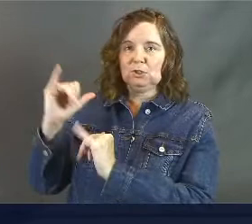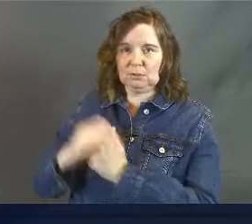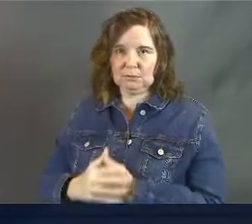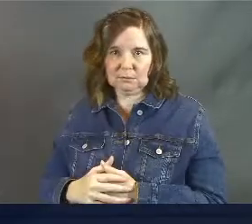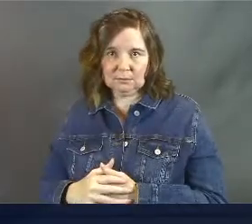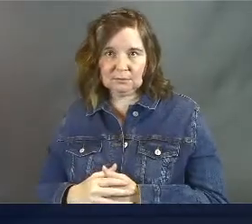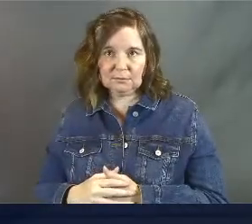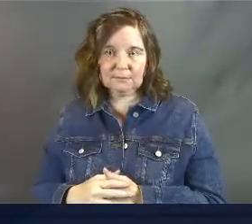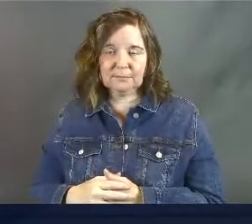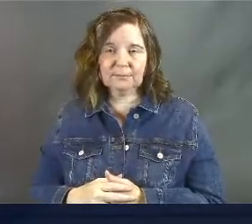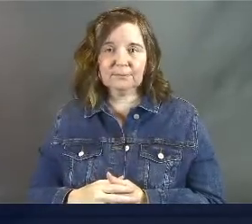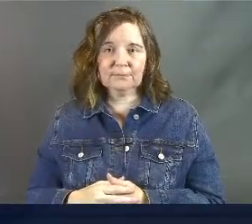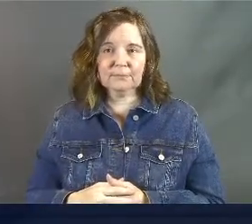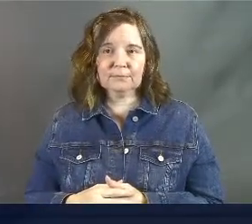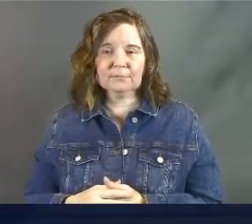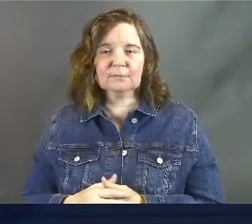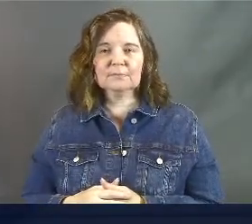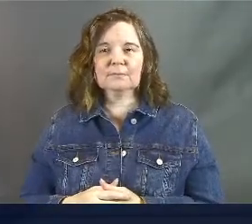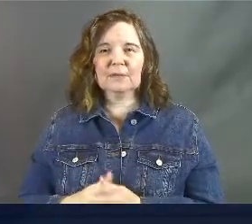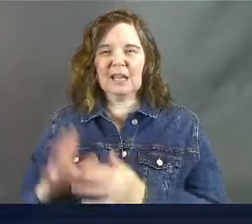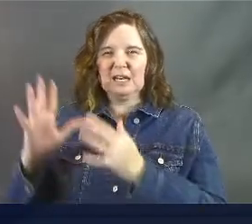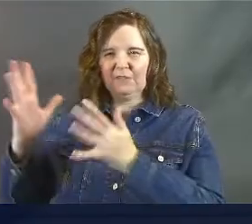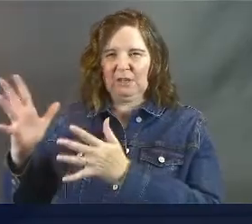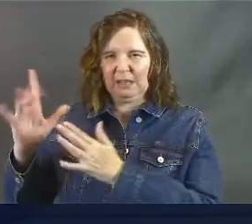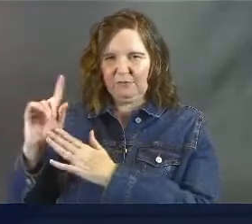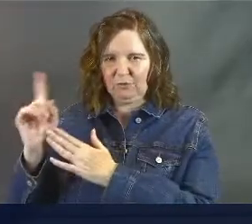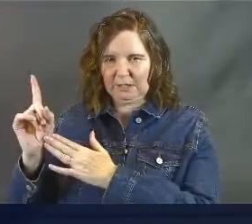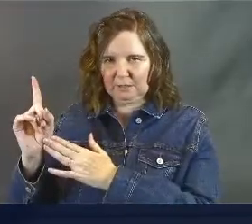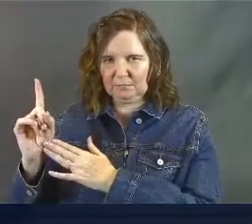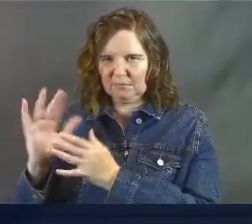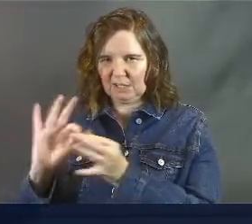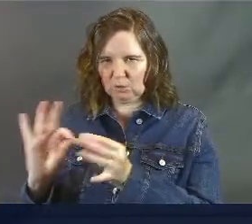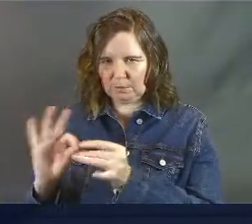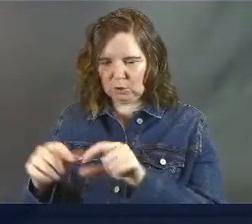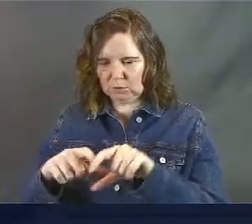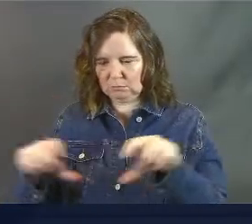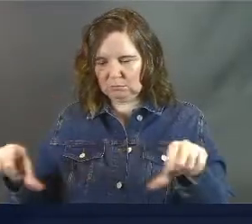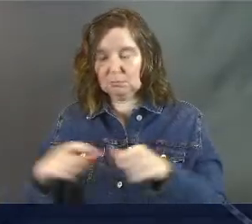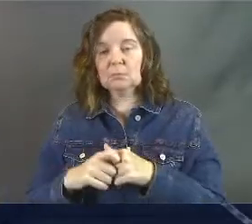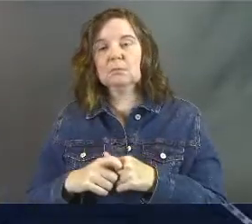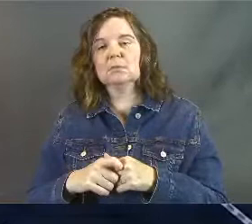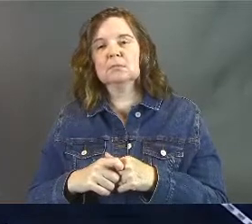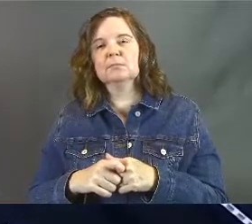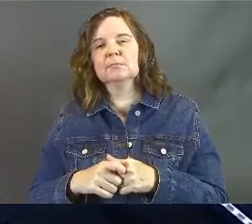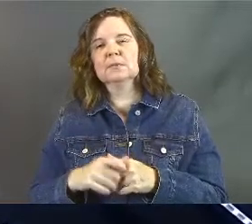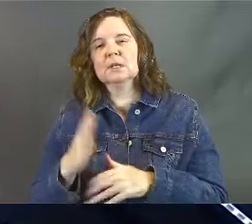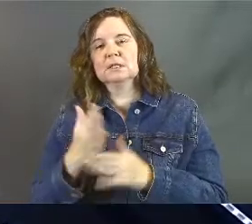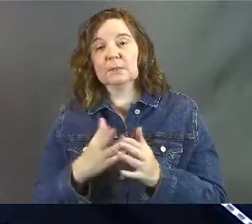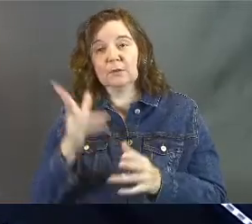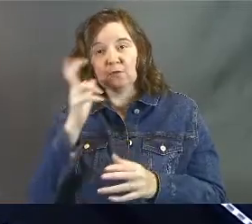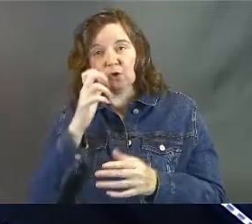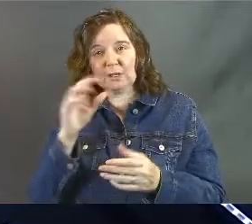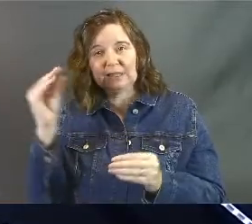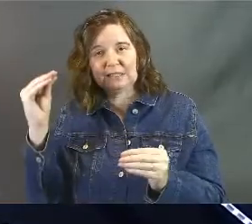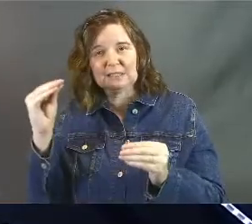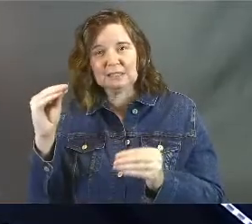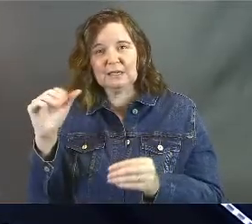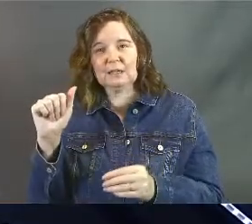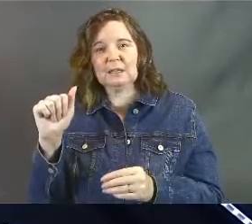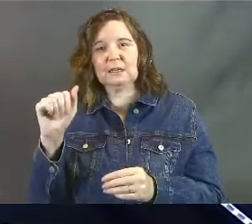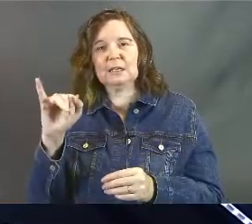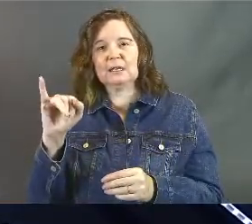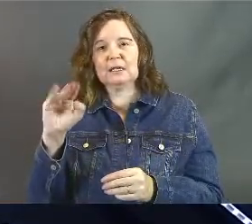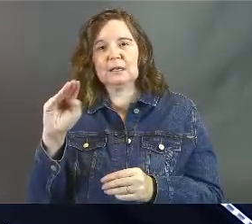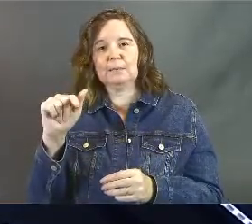image." If we could leave that scripture up for just a second. Here's the backstory to that. Some of you guys have heard this teaching on the Imago